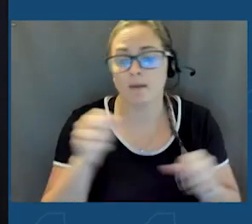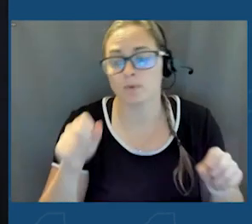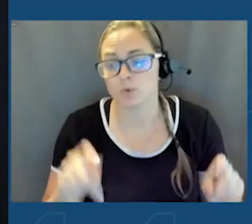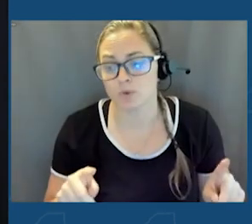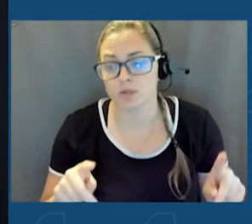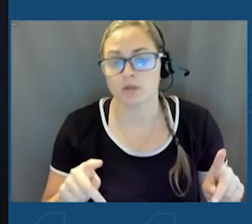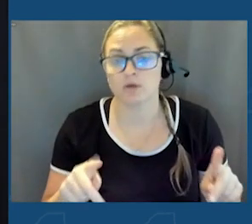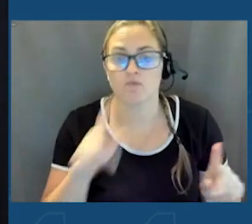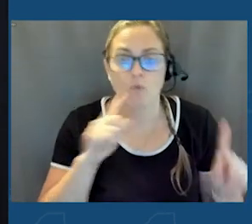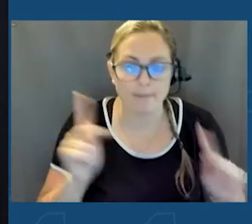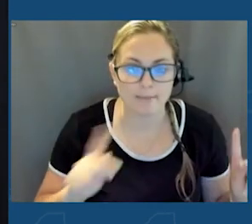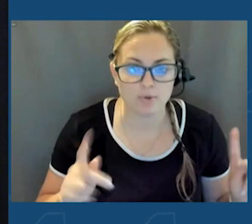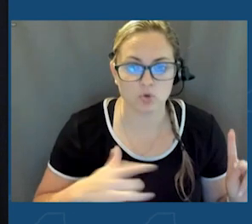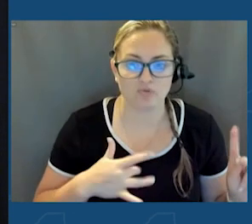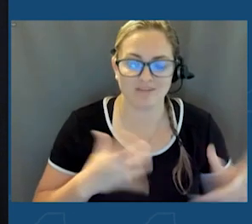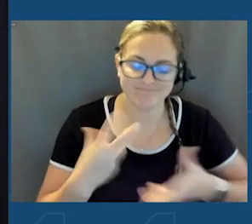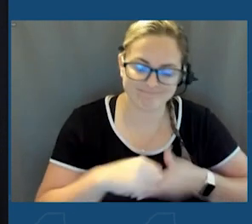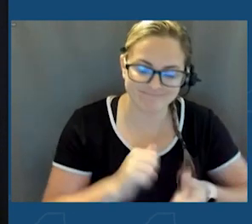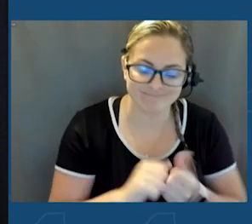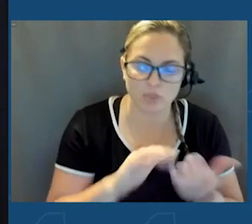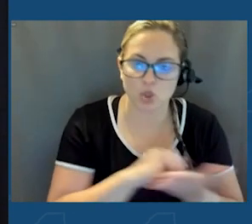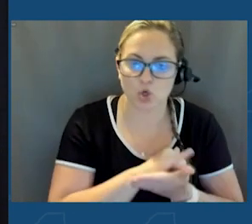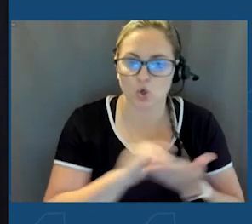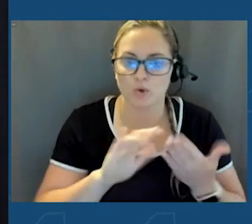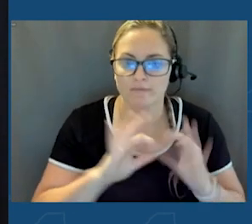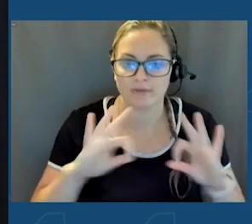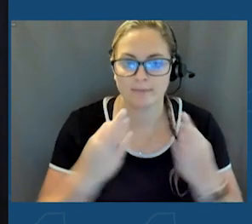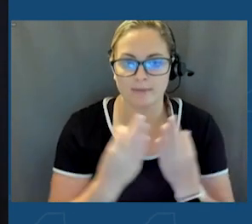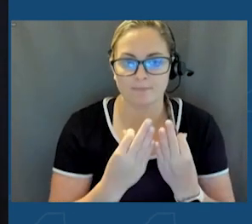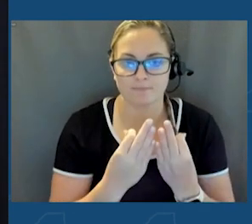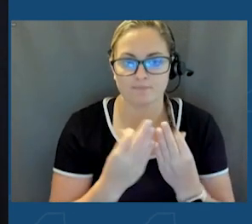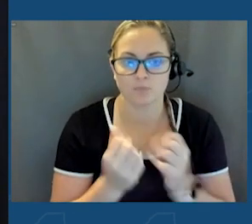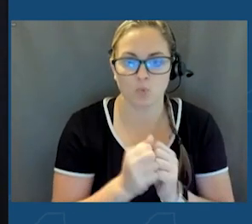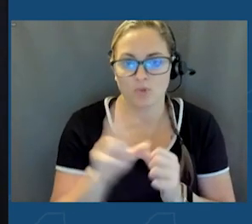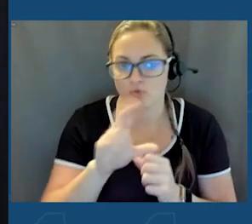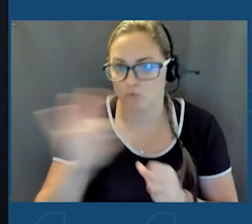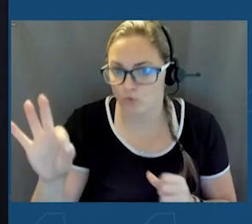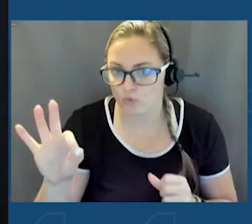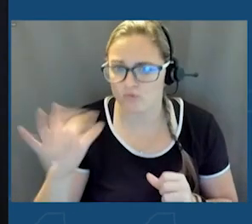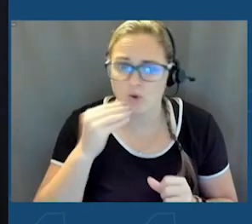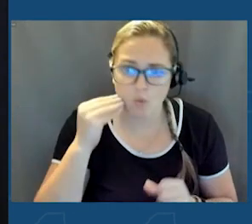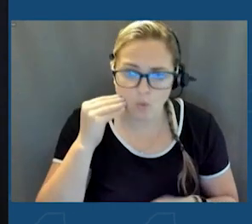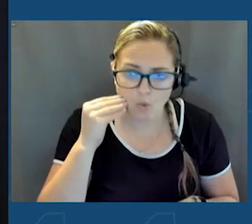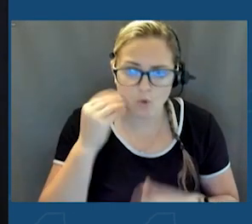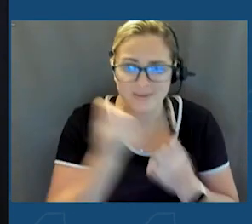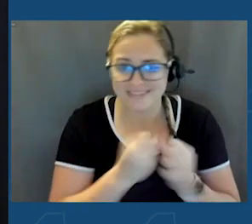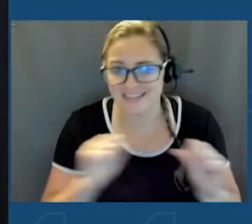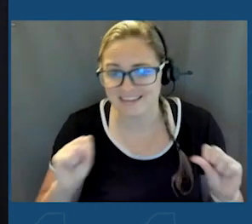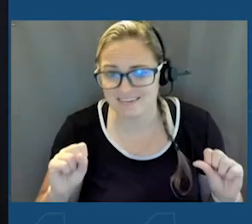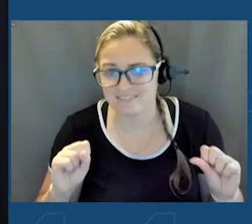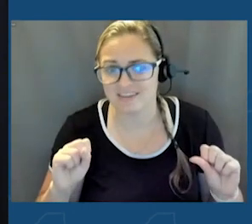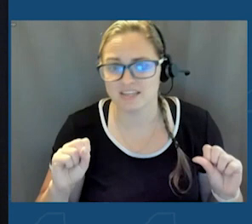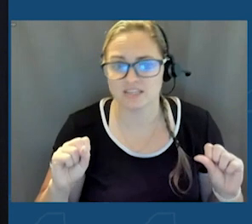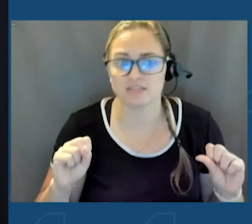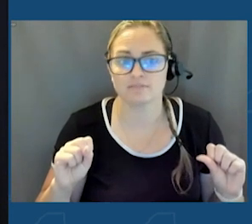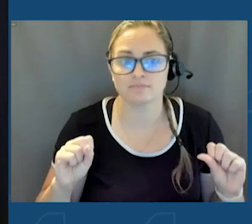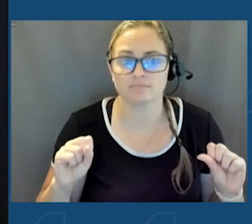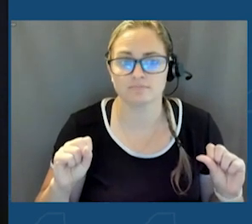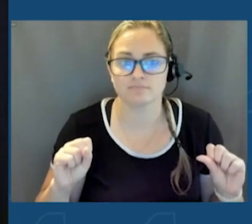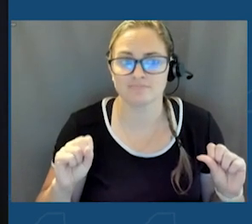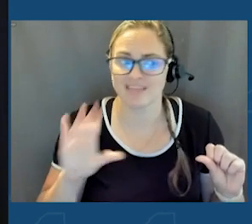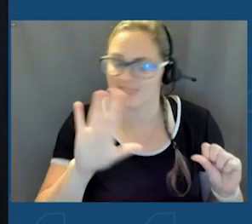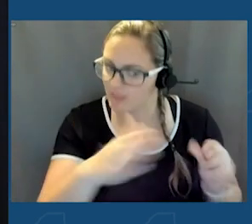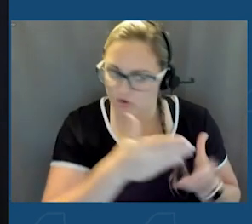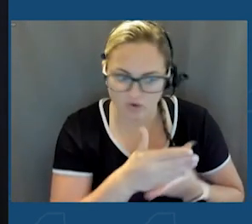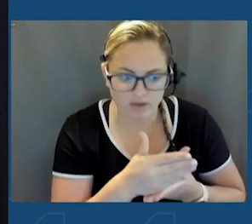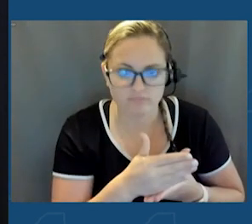for people to feel part of the New York family with a roof over their head, safety, security. It's their right,